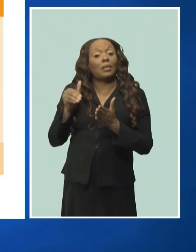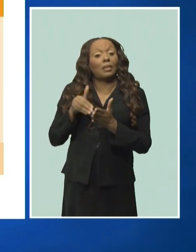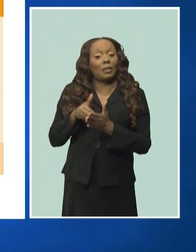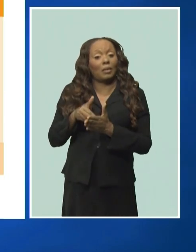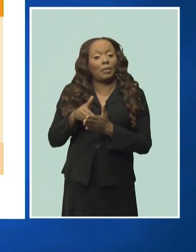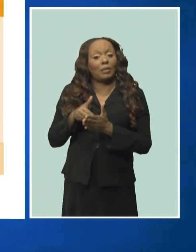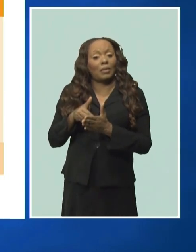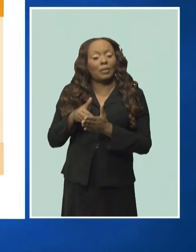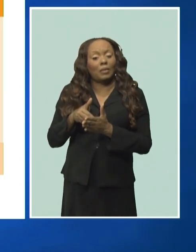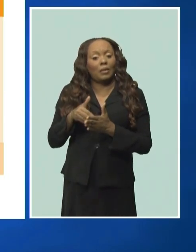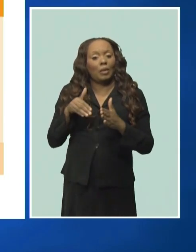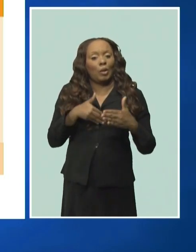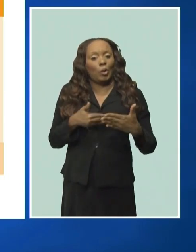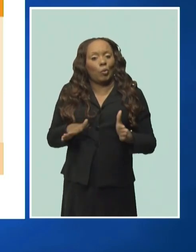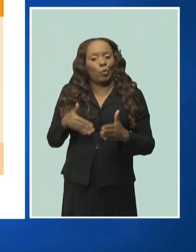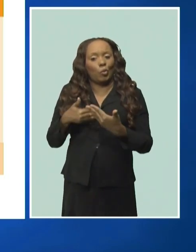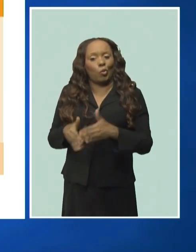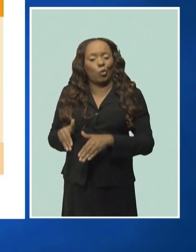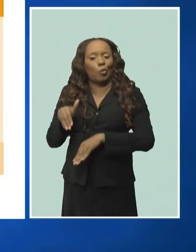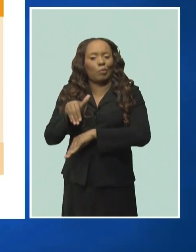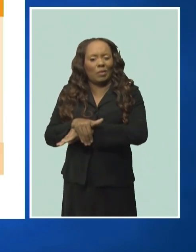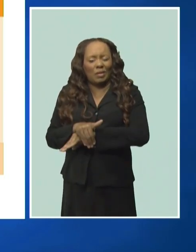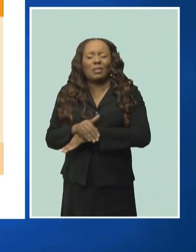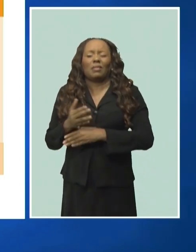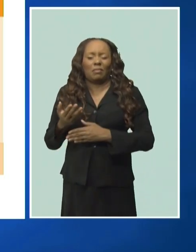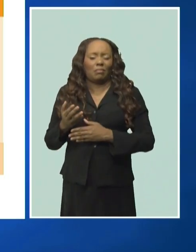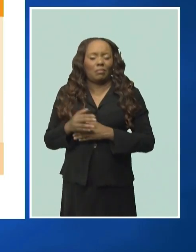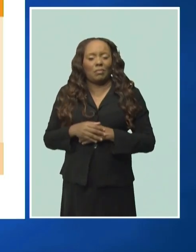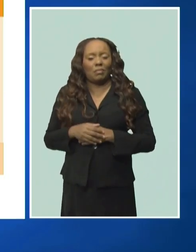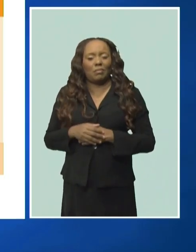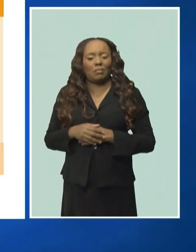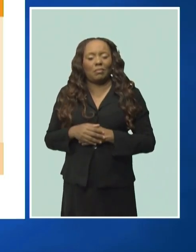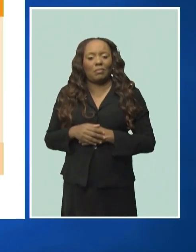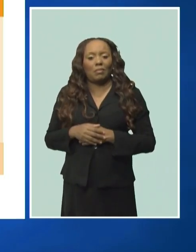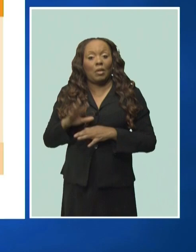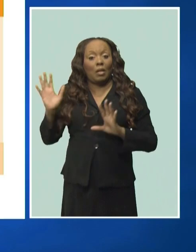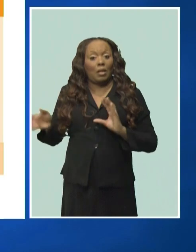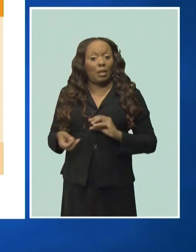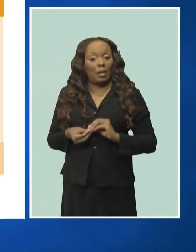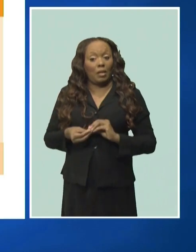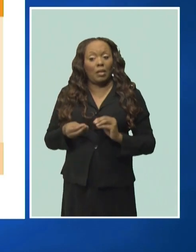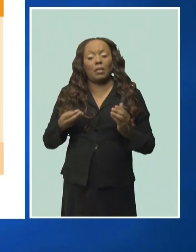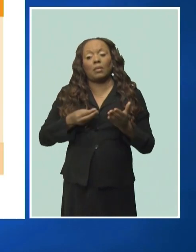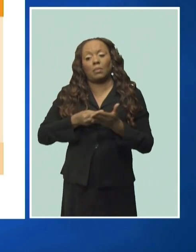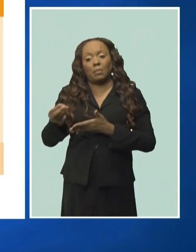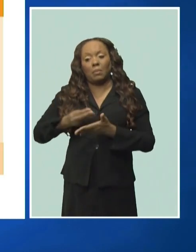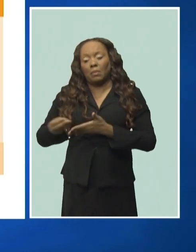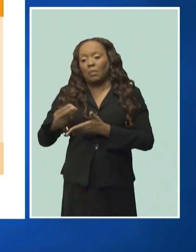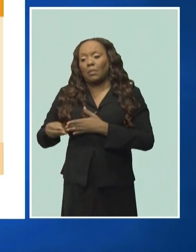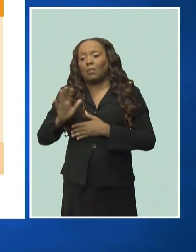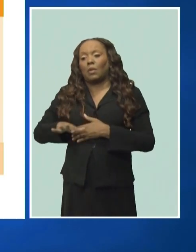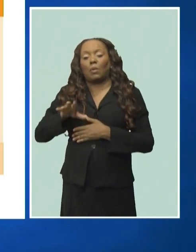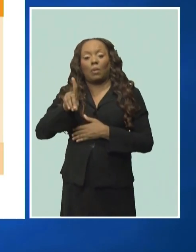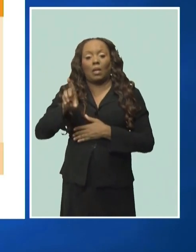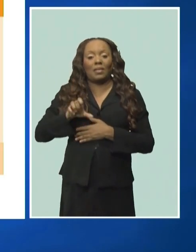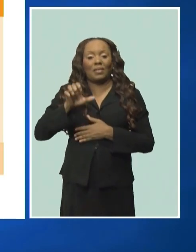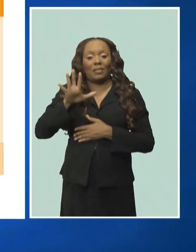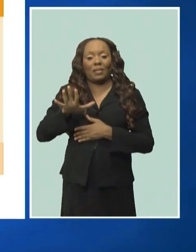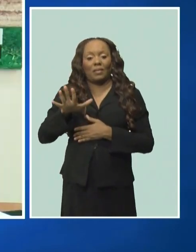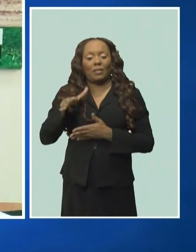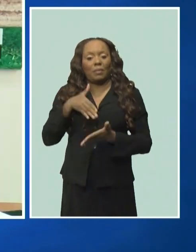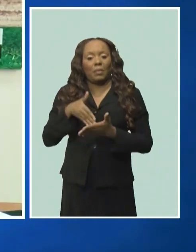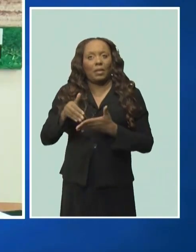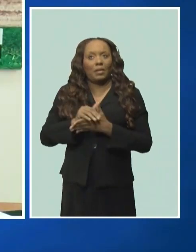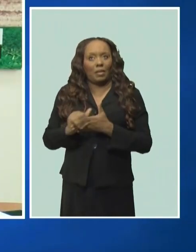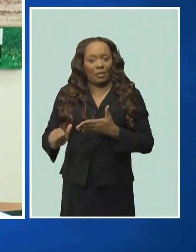150,000 room nights out of this World Cup. And then the total visitor spend will be somewhere in the region of $105 million. Now, if